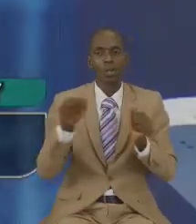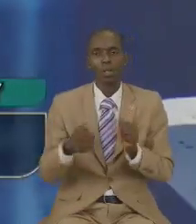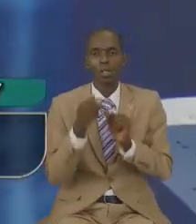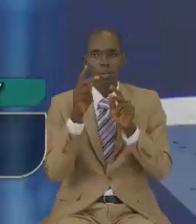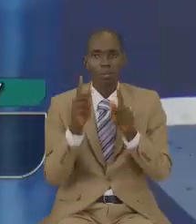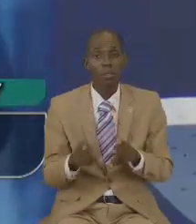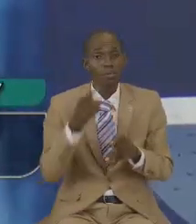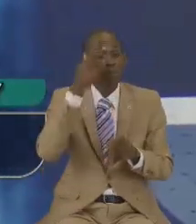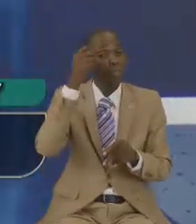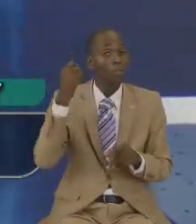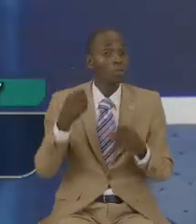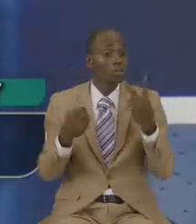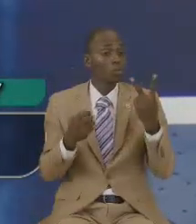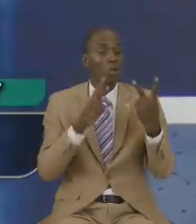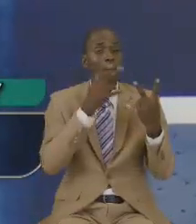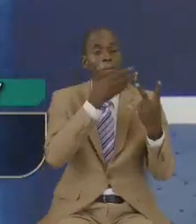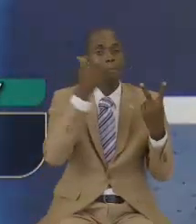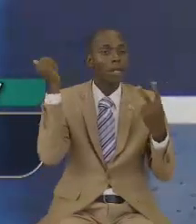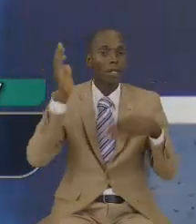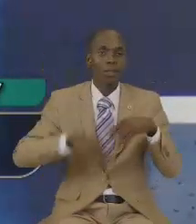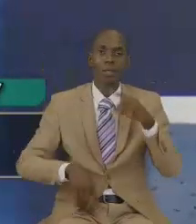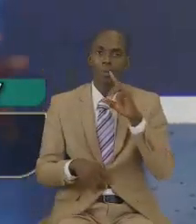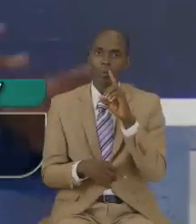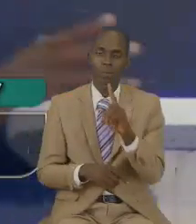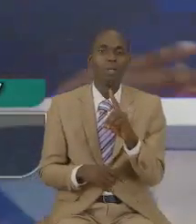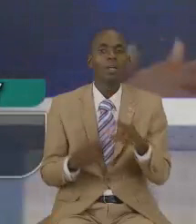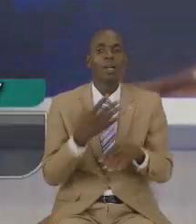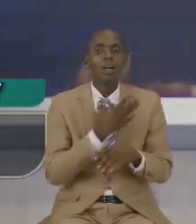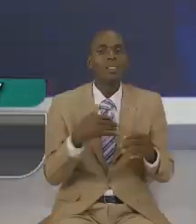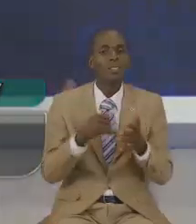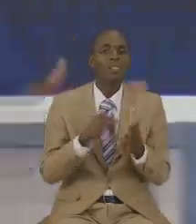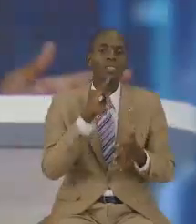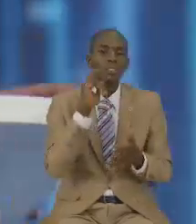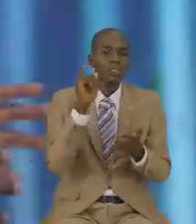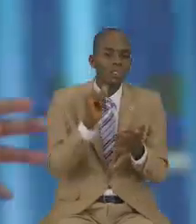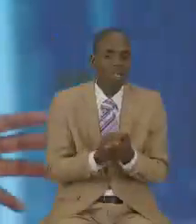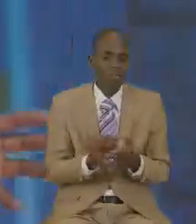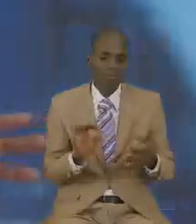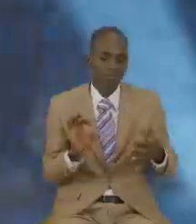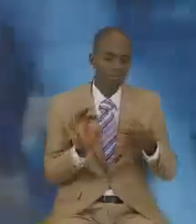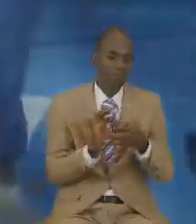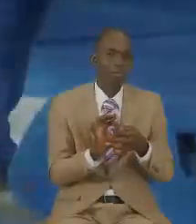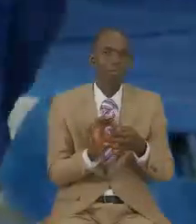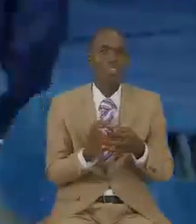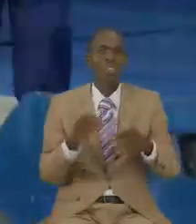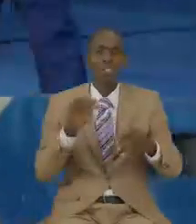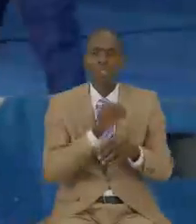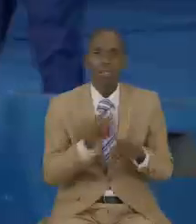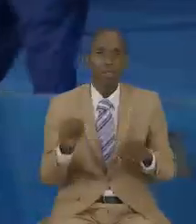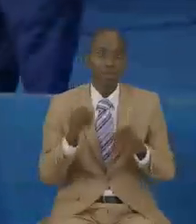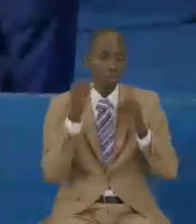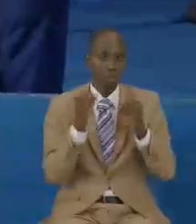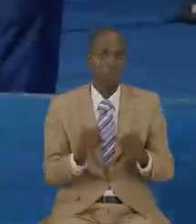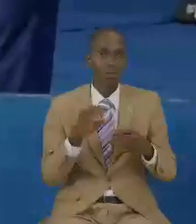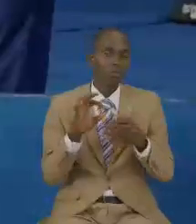person, because two are better than one. And it is that networking is strong in that,